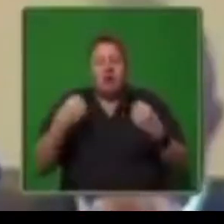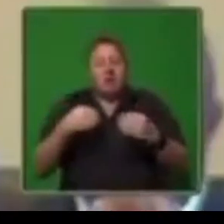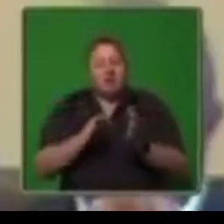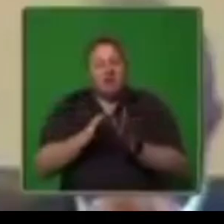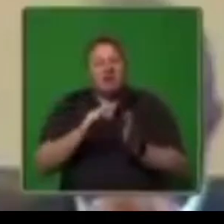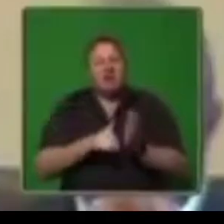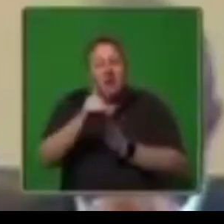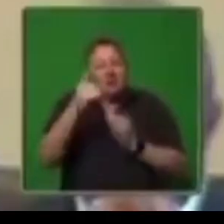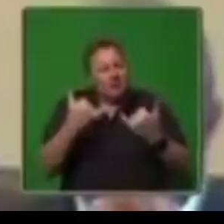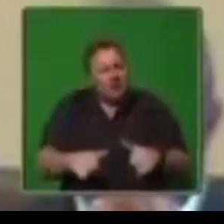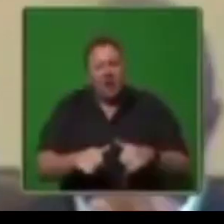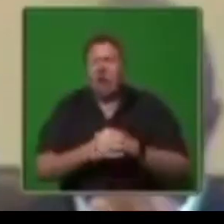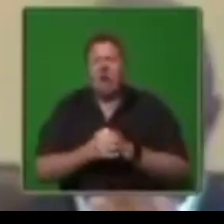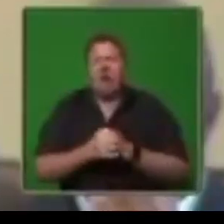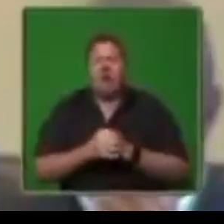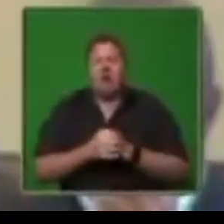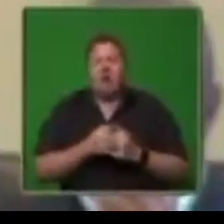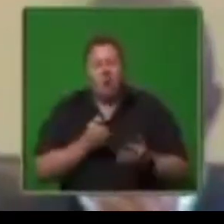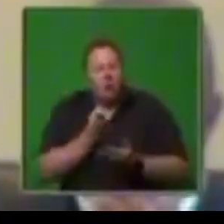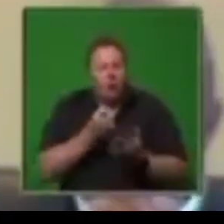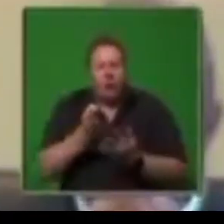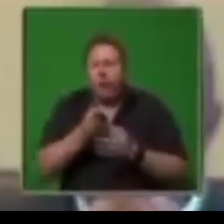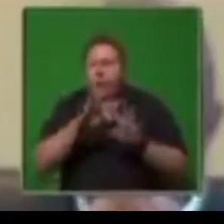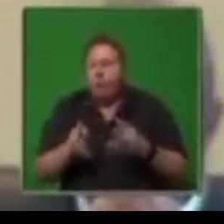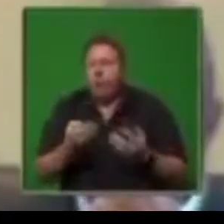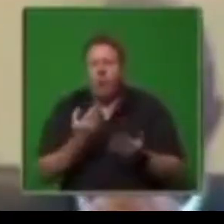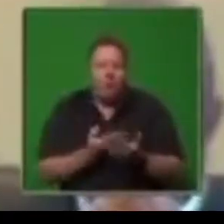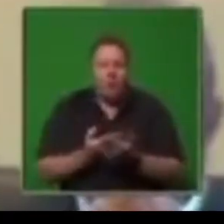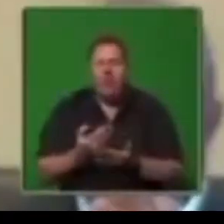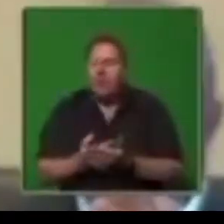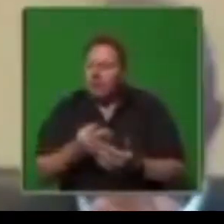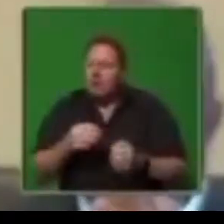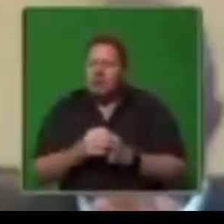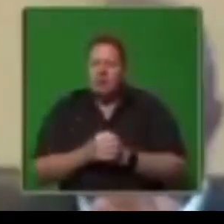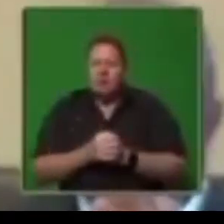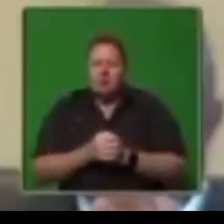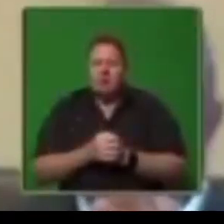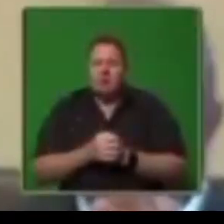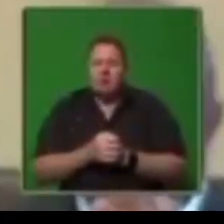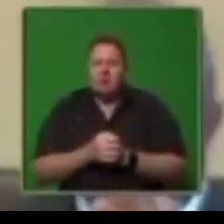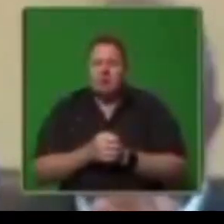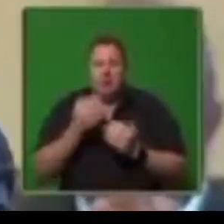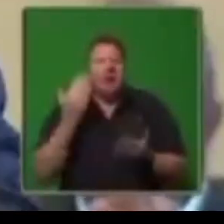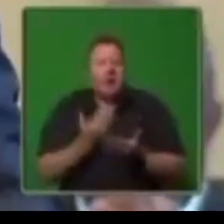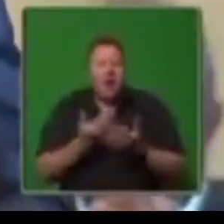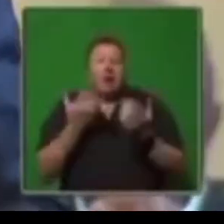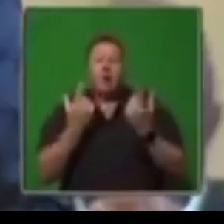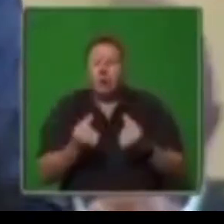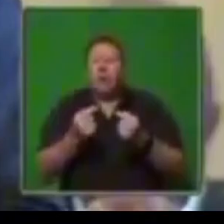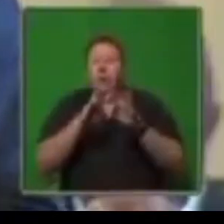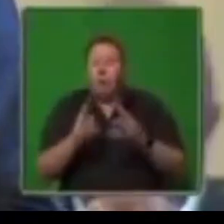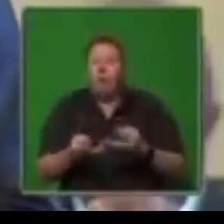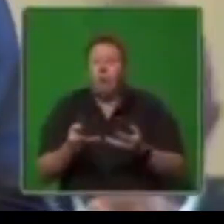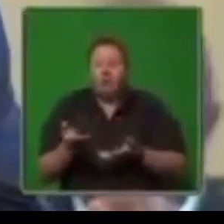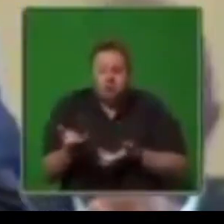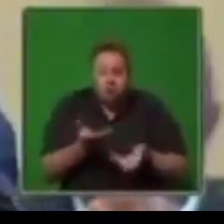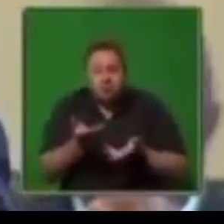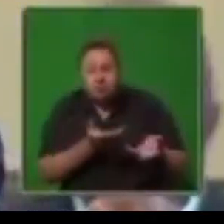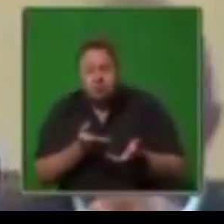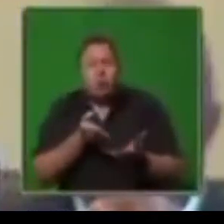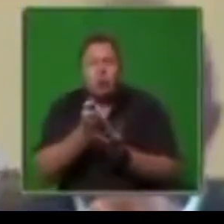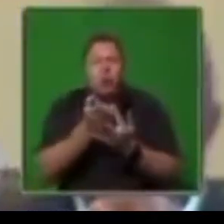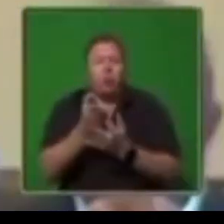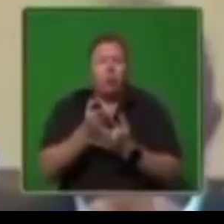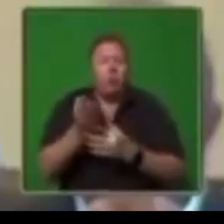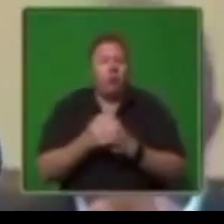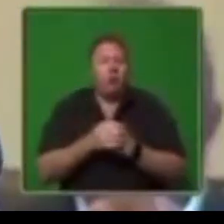now navigate. But we are not daunted to navigate our path through this world that constantly changes.